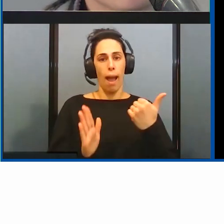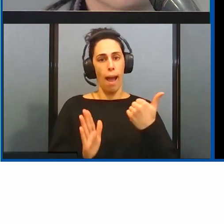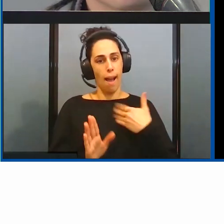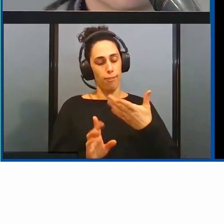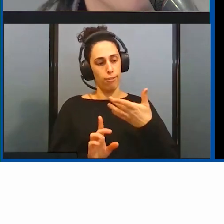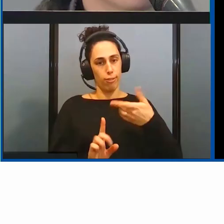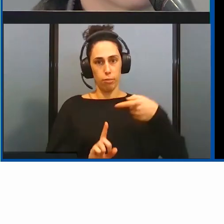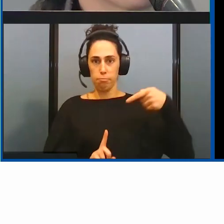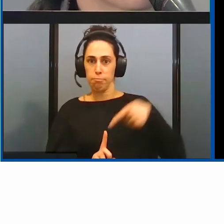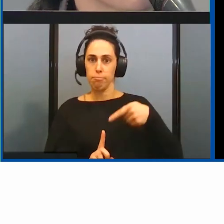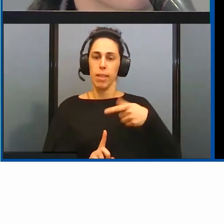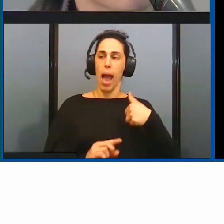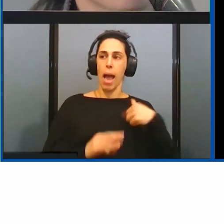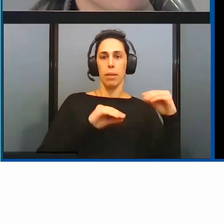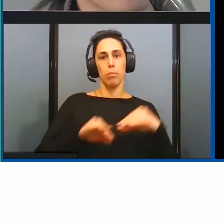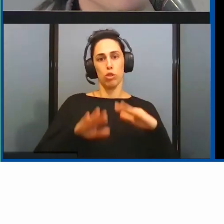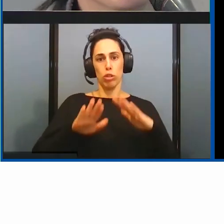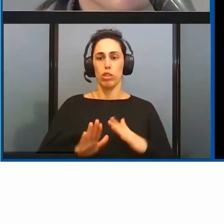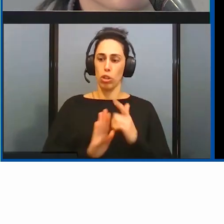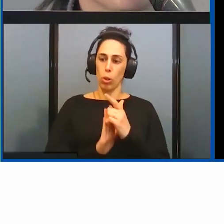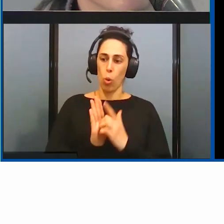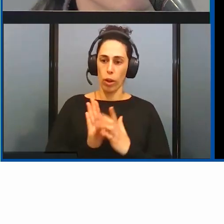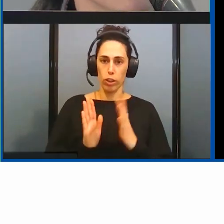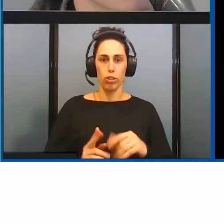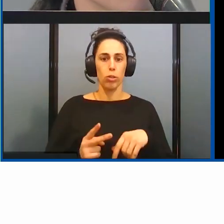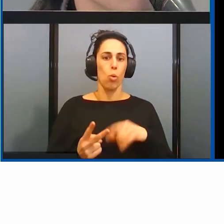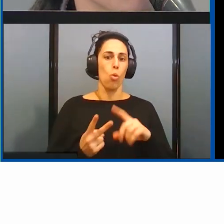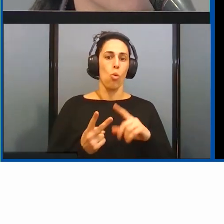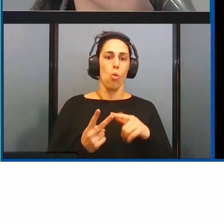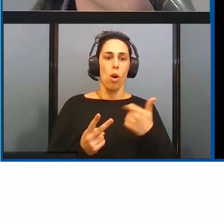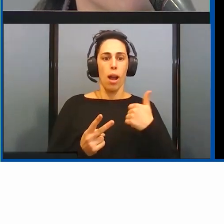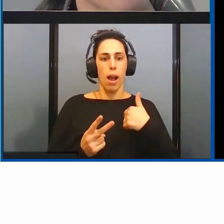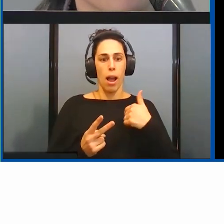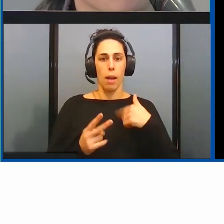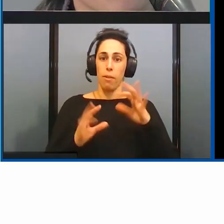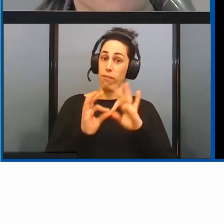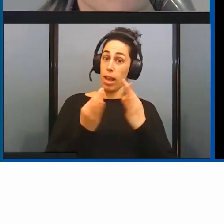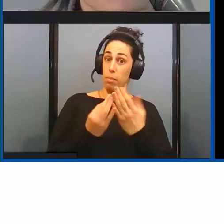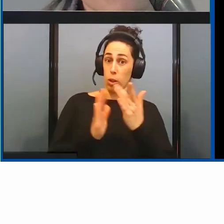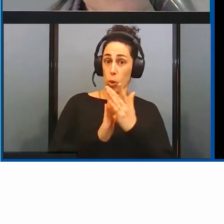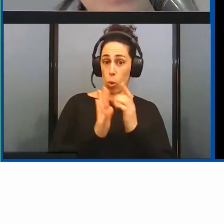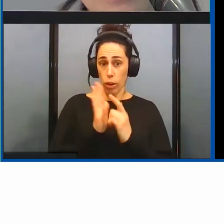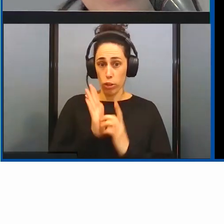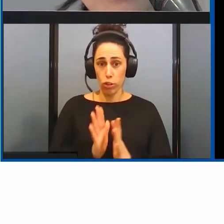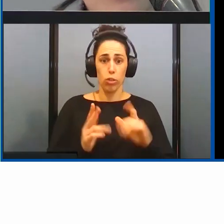I am all of those things, but only as it pertains to young people.